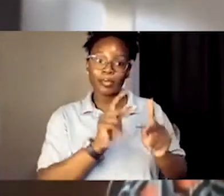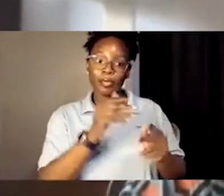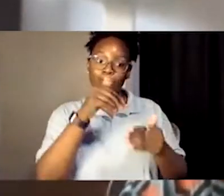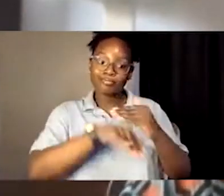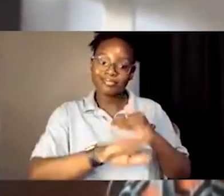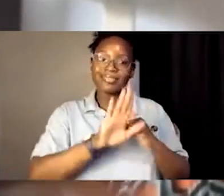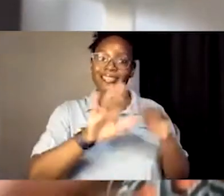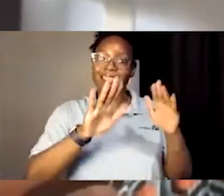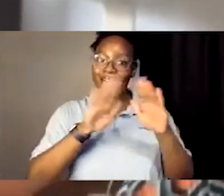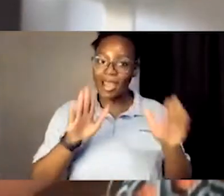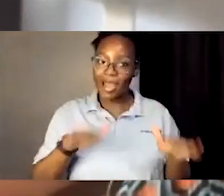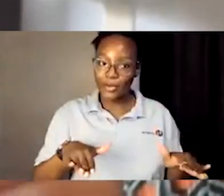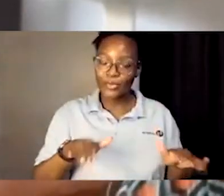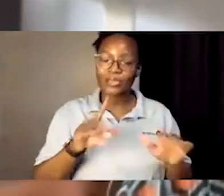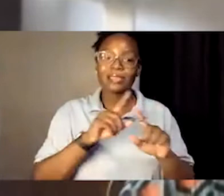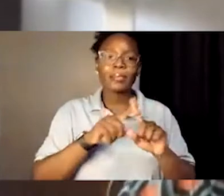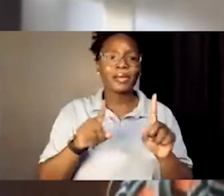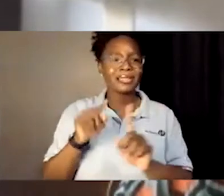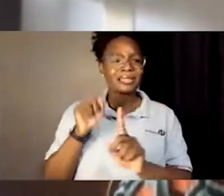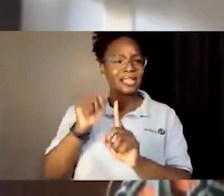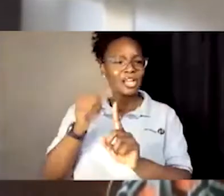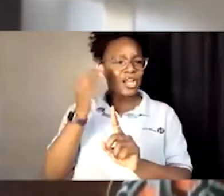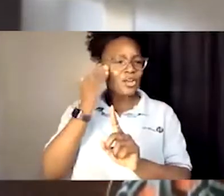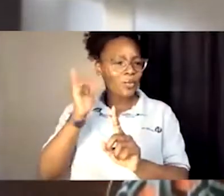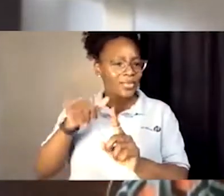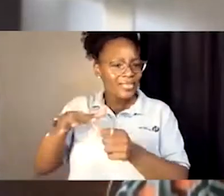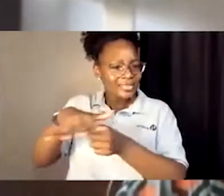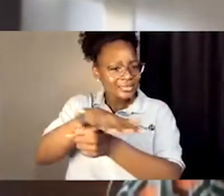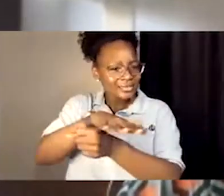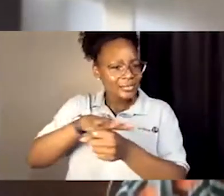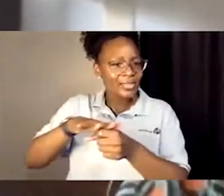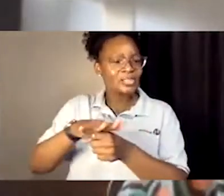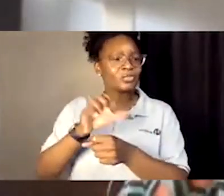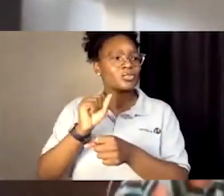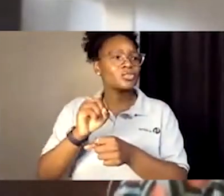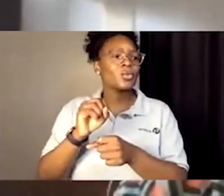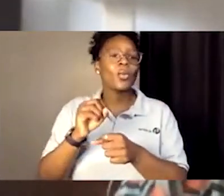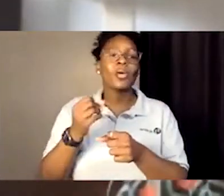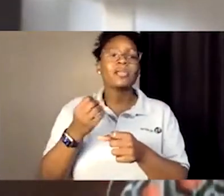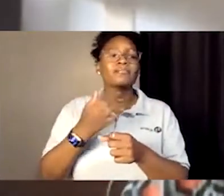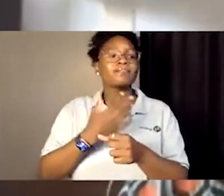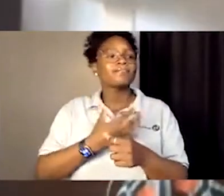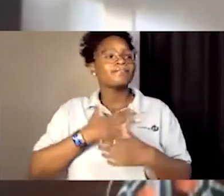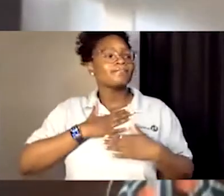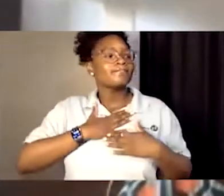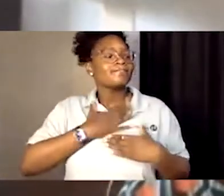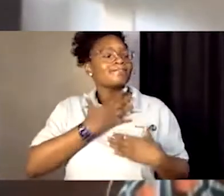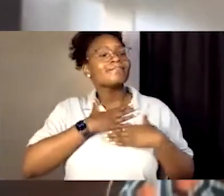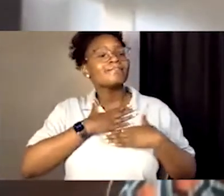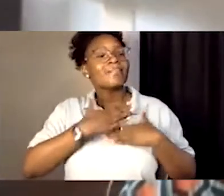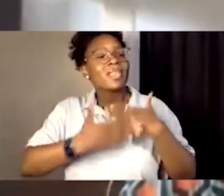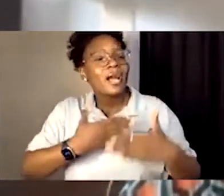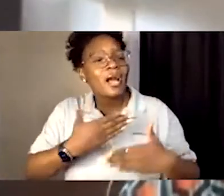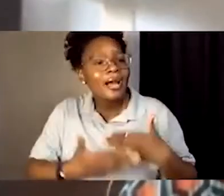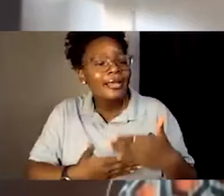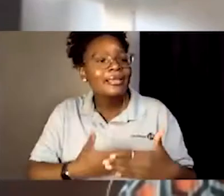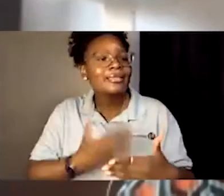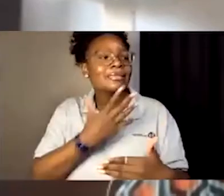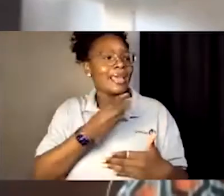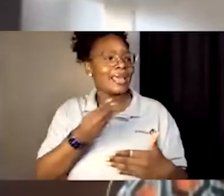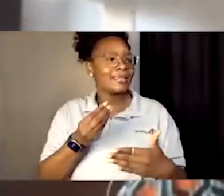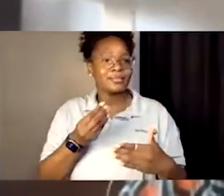and grace and support for one another, I think will inspire me personally for the rest of my